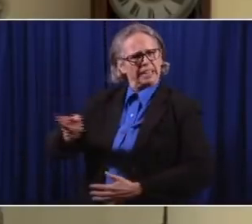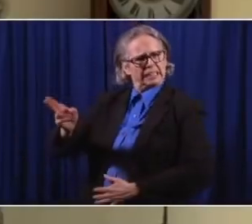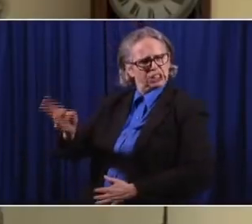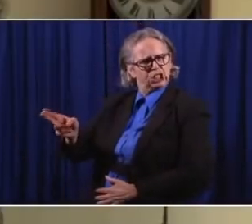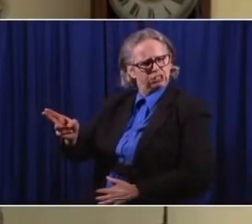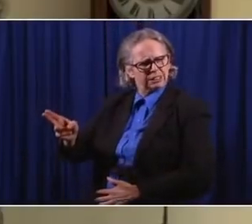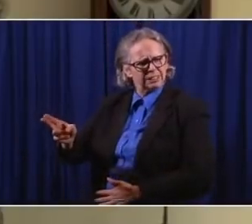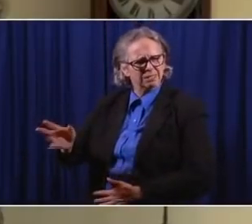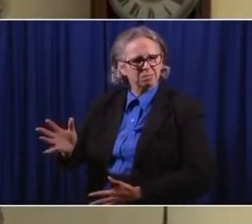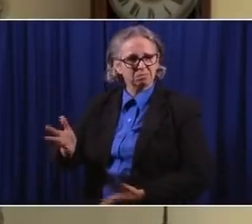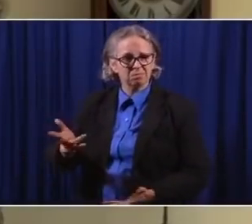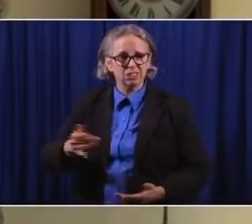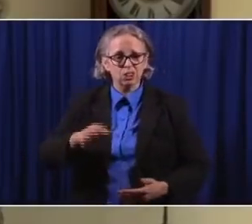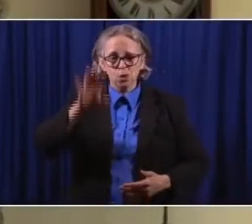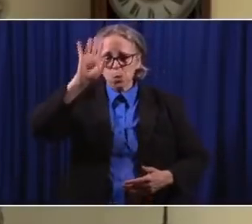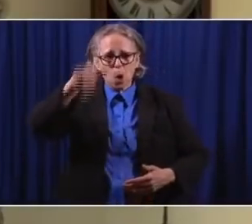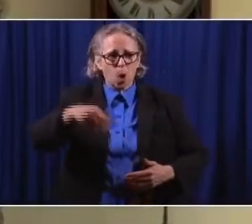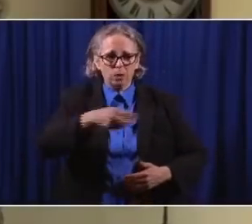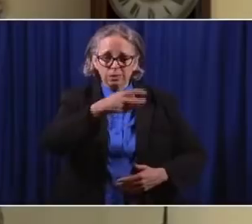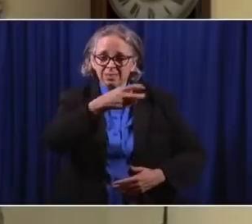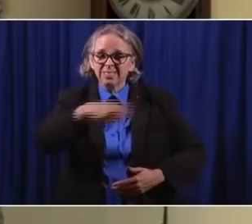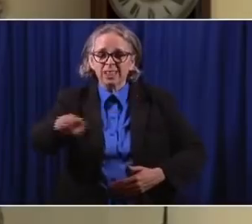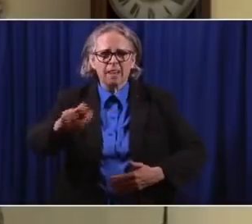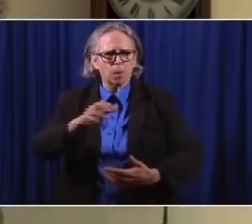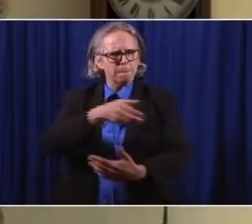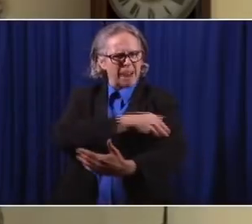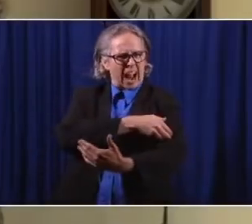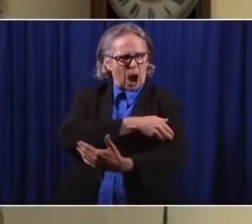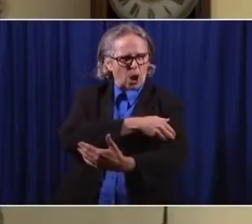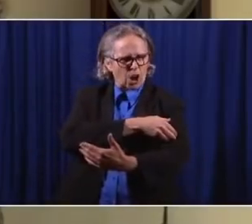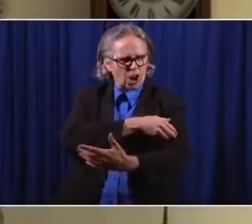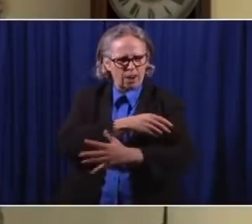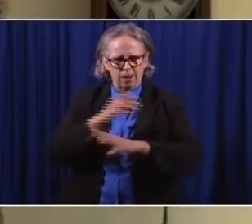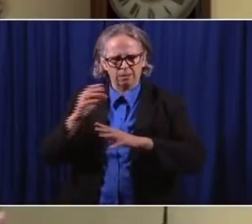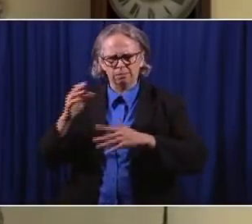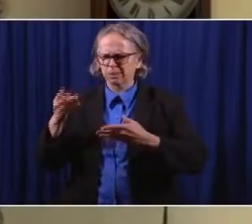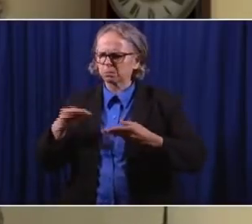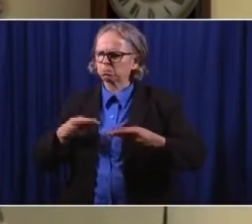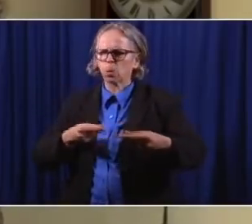in an election. Sometimes it's an incumbent president and